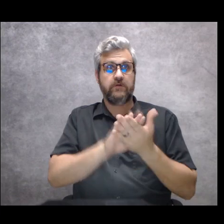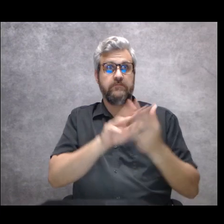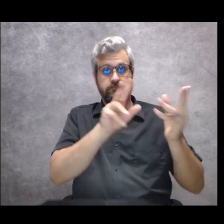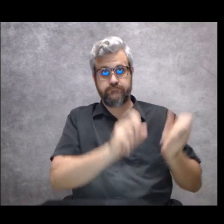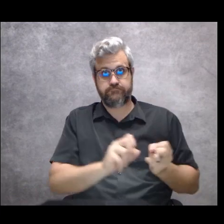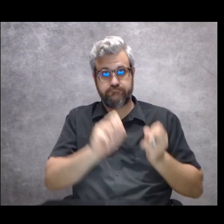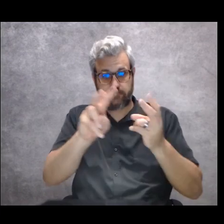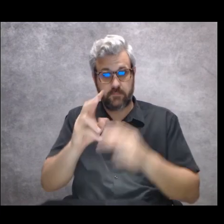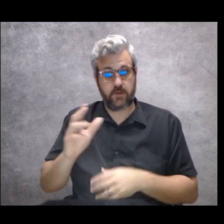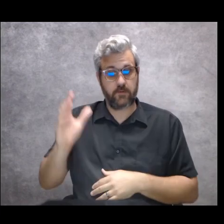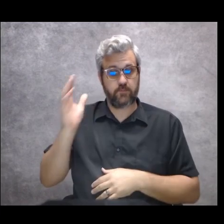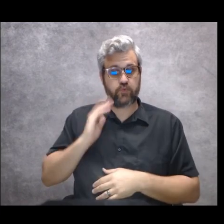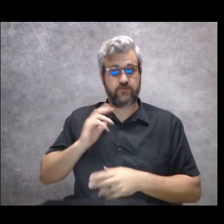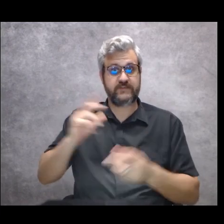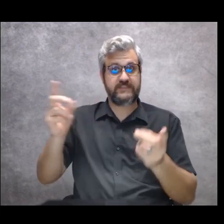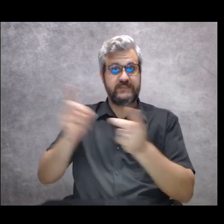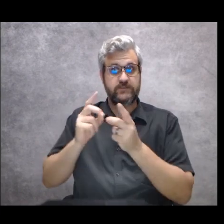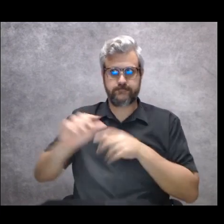documentation.